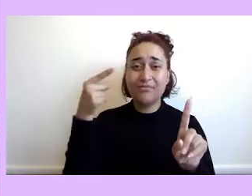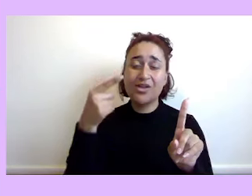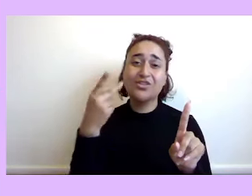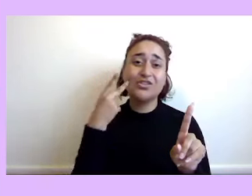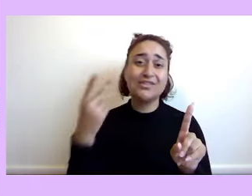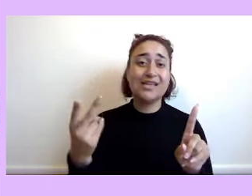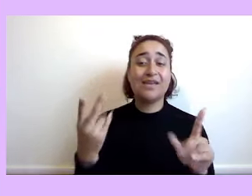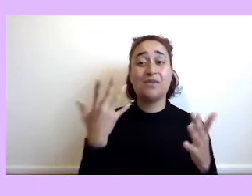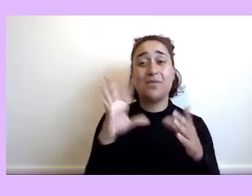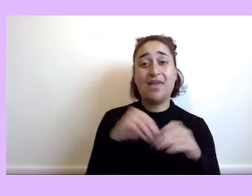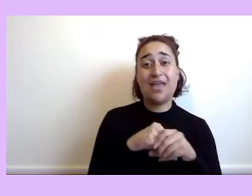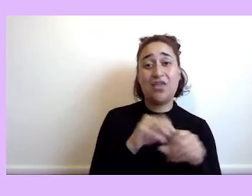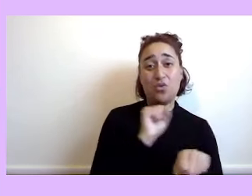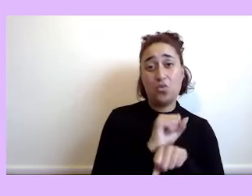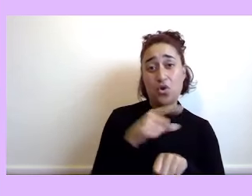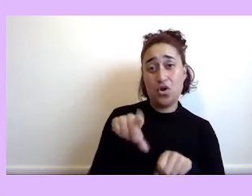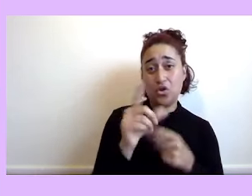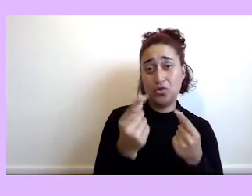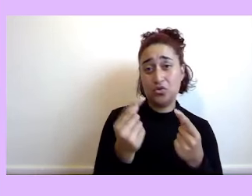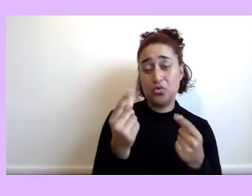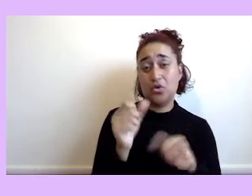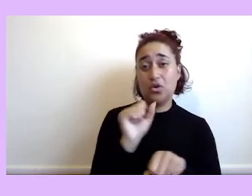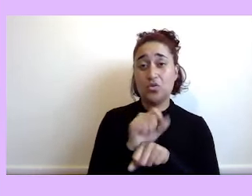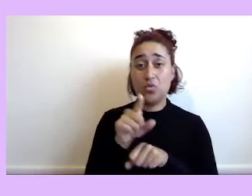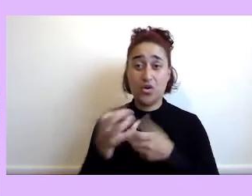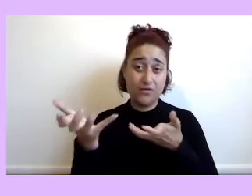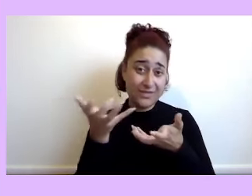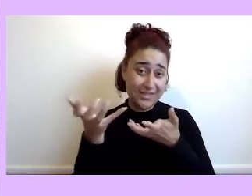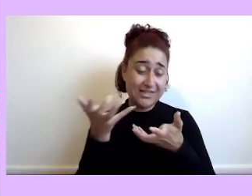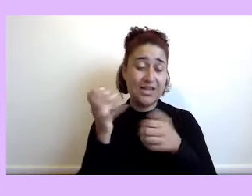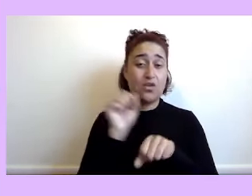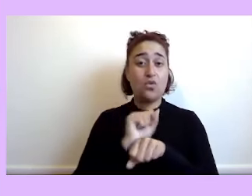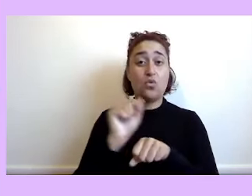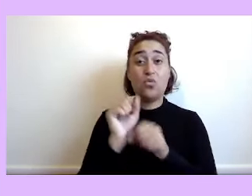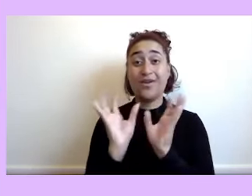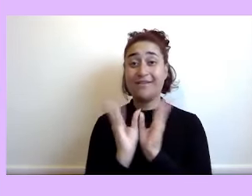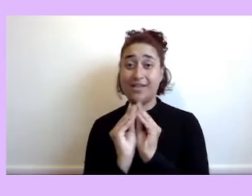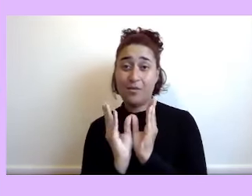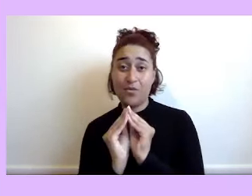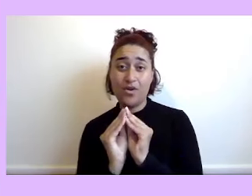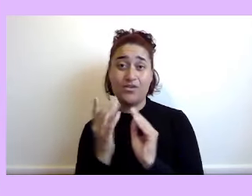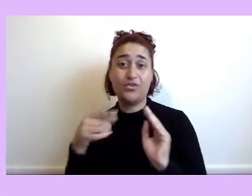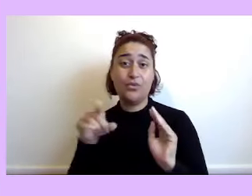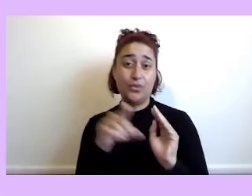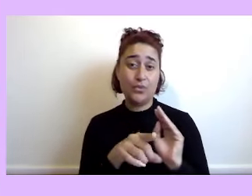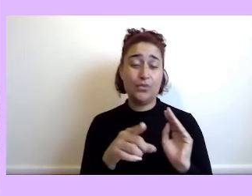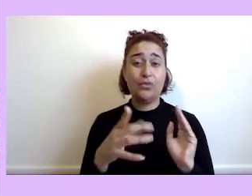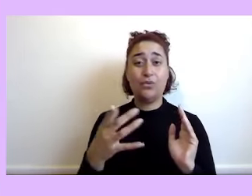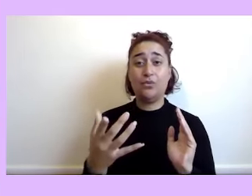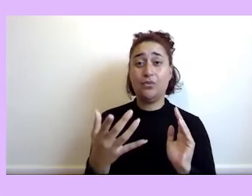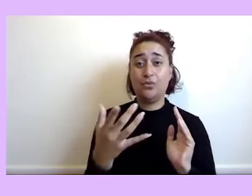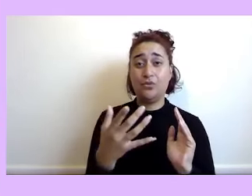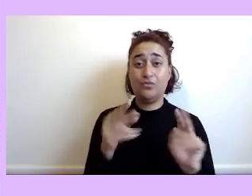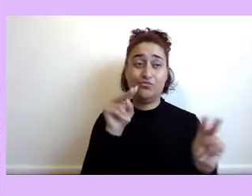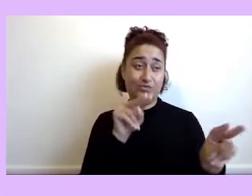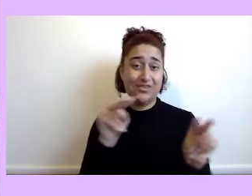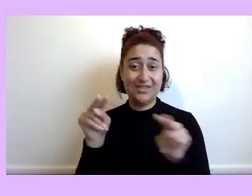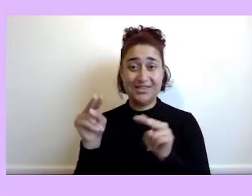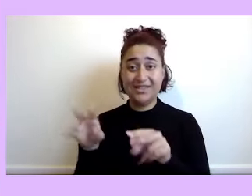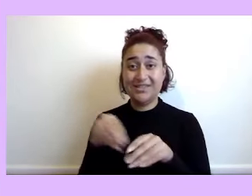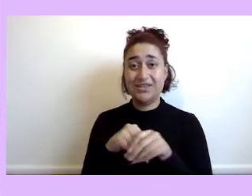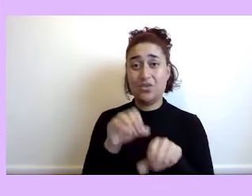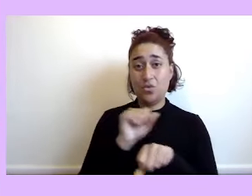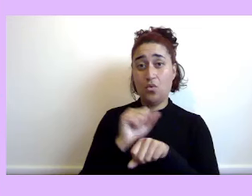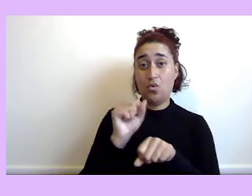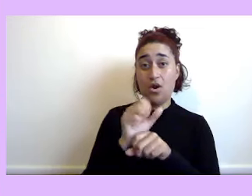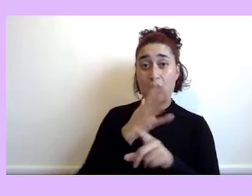either in the work that you're doing or the work that you're facilitating, the work of collaborators that you witness in the work